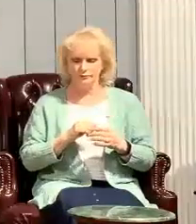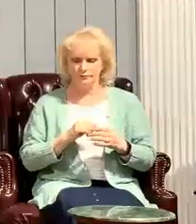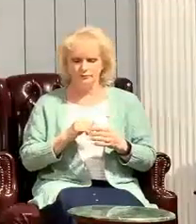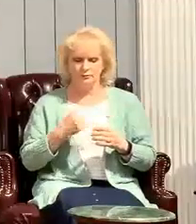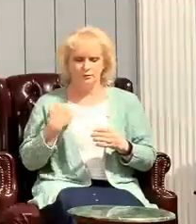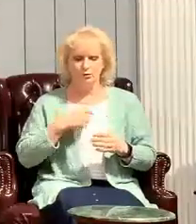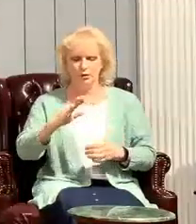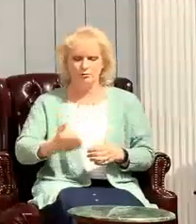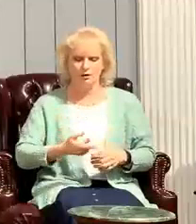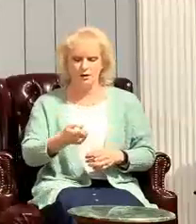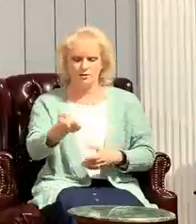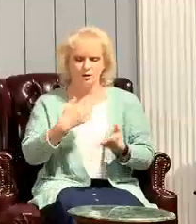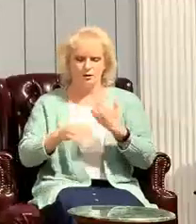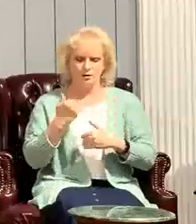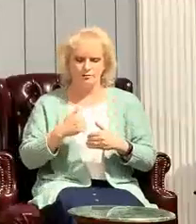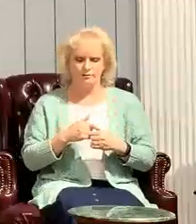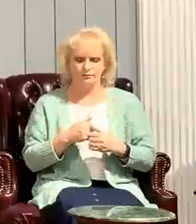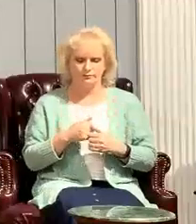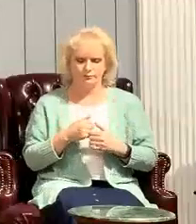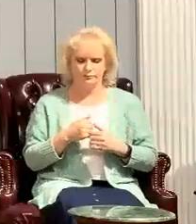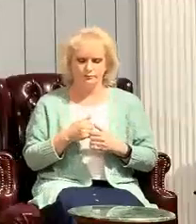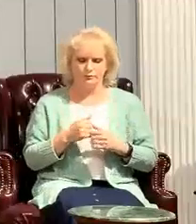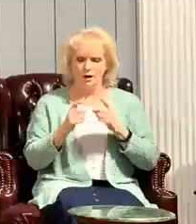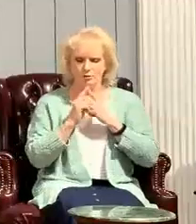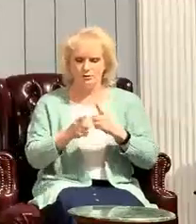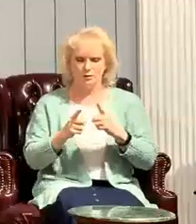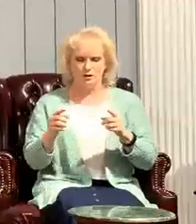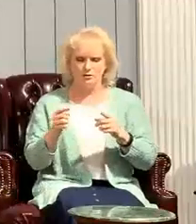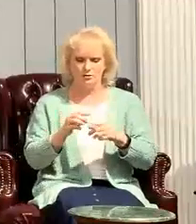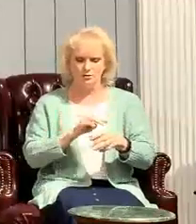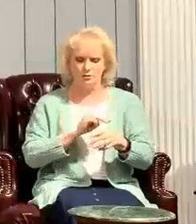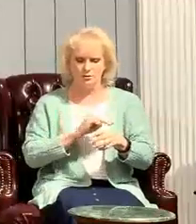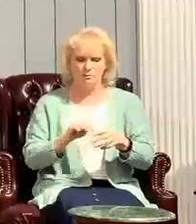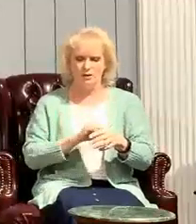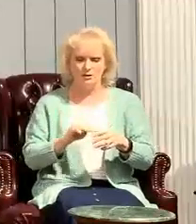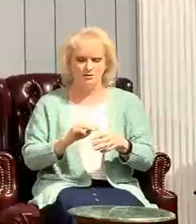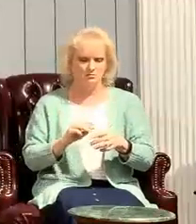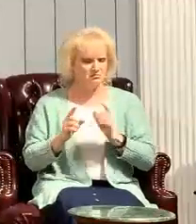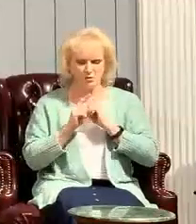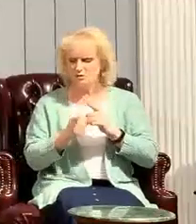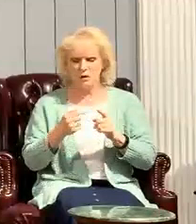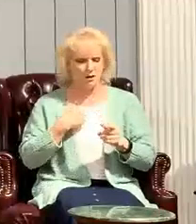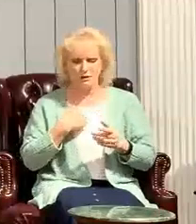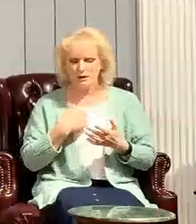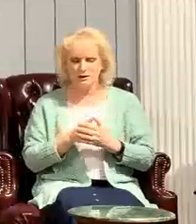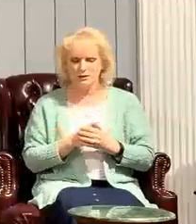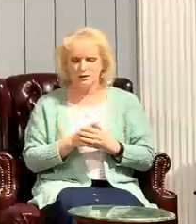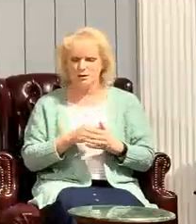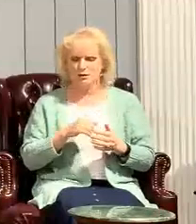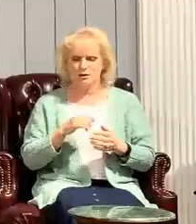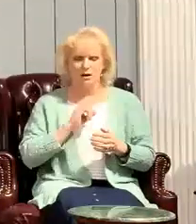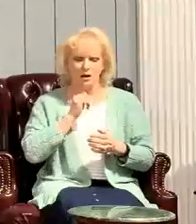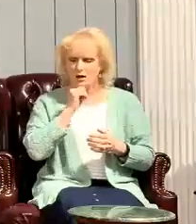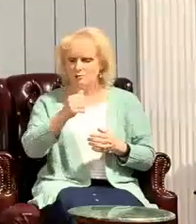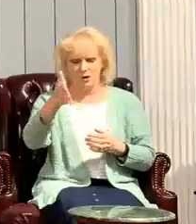what we're going to invite you to come and respond to the message. You don't have to respond to me. It's not like I'm up here and I'm not